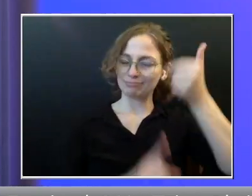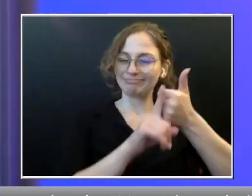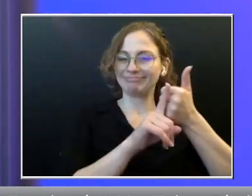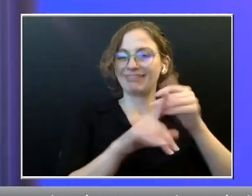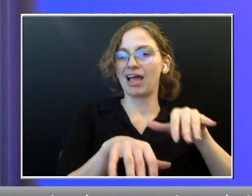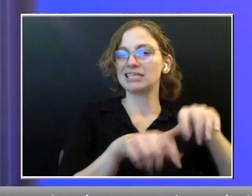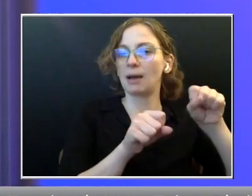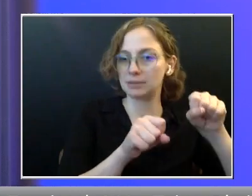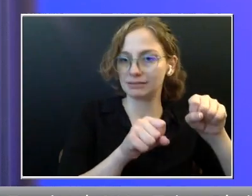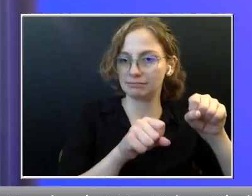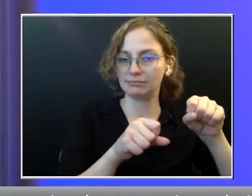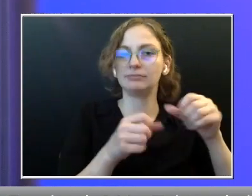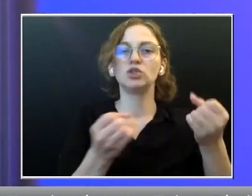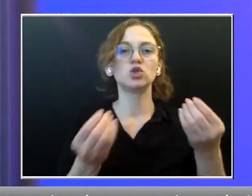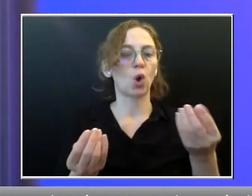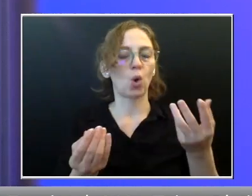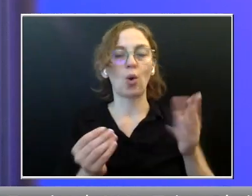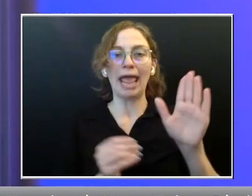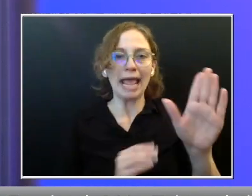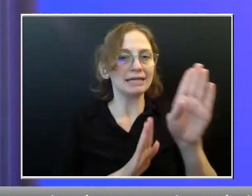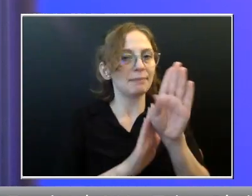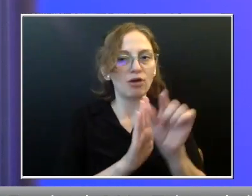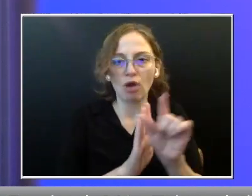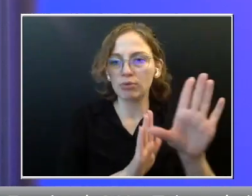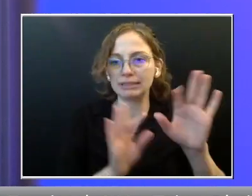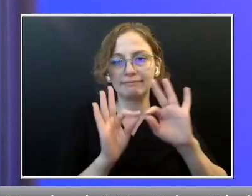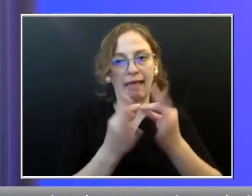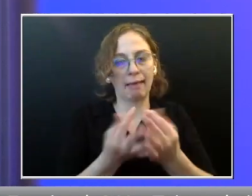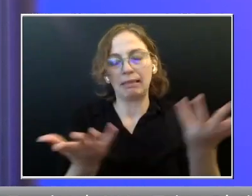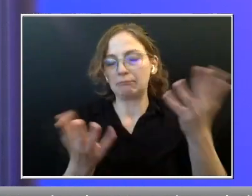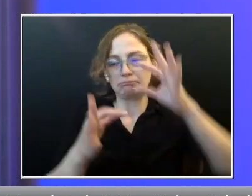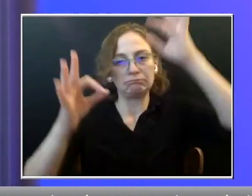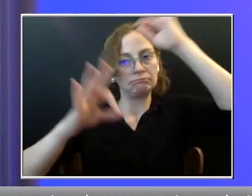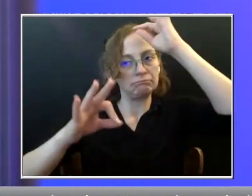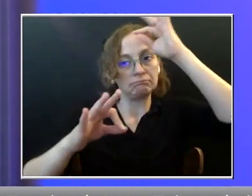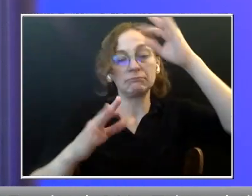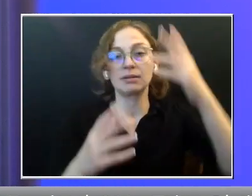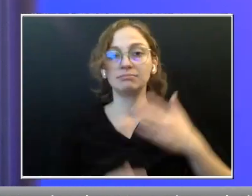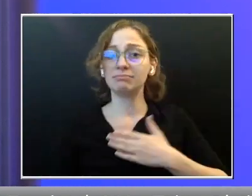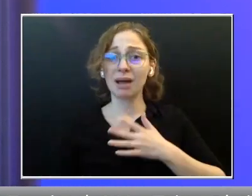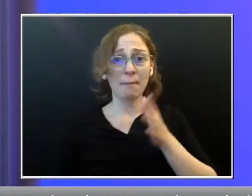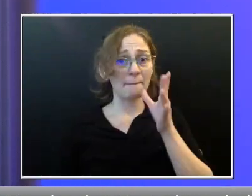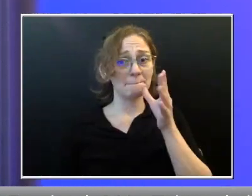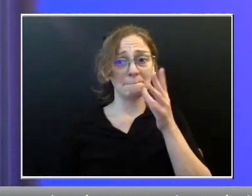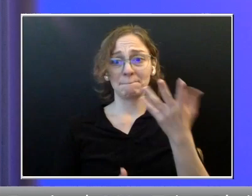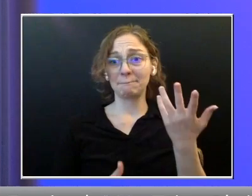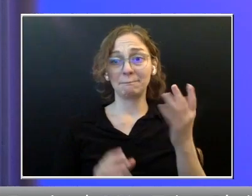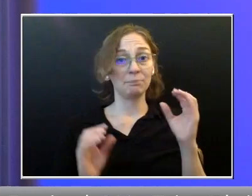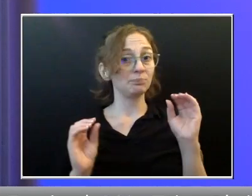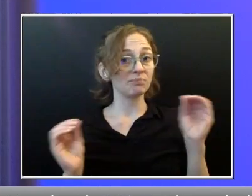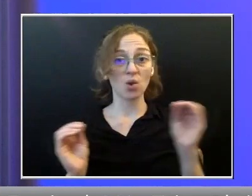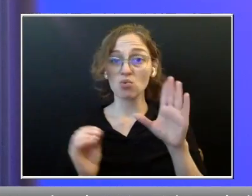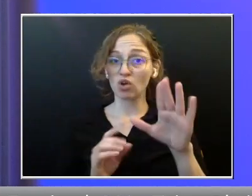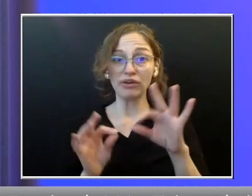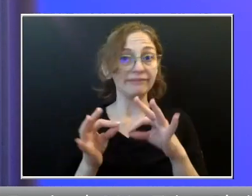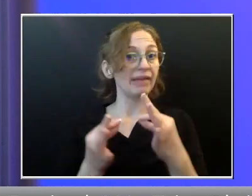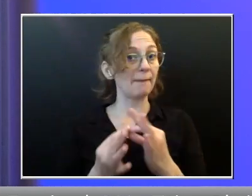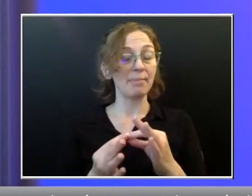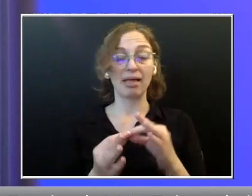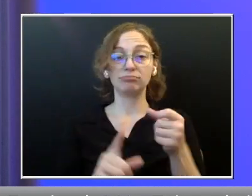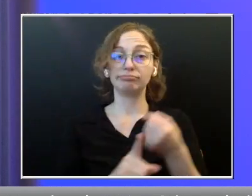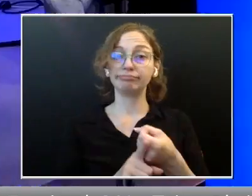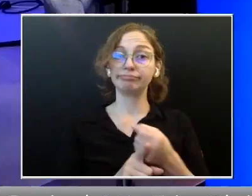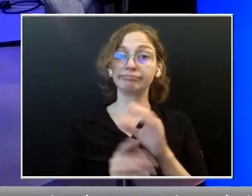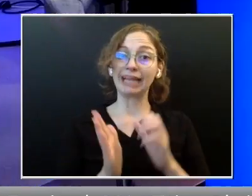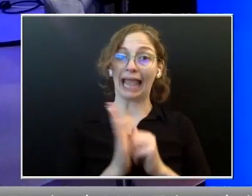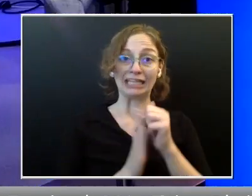of his background. But my mom, no one in her family, had cancer either. I want to